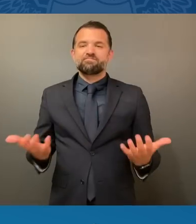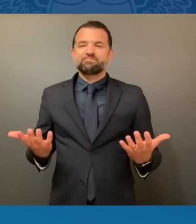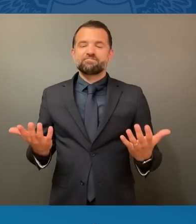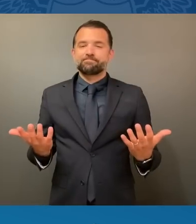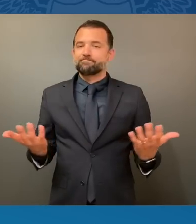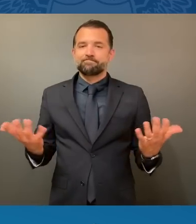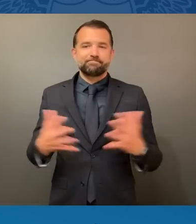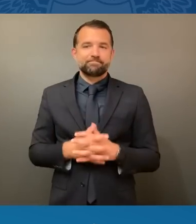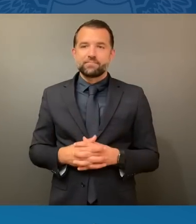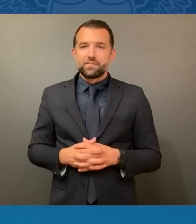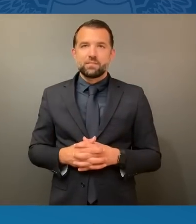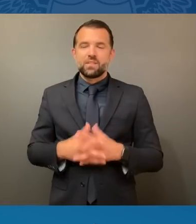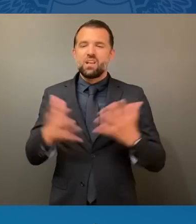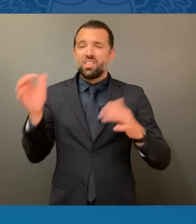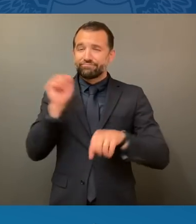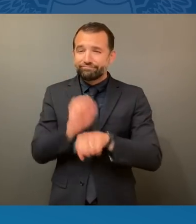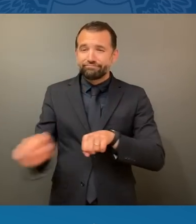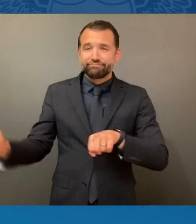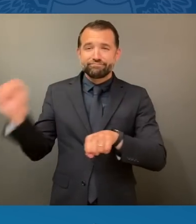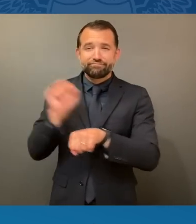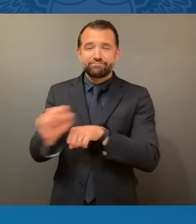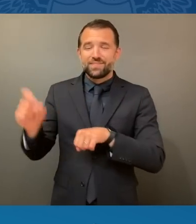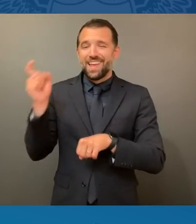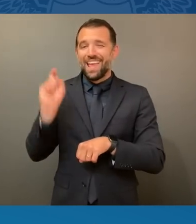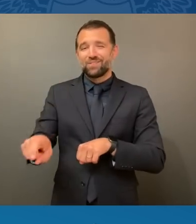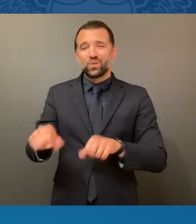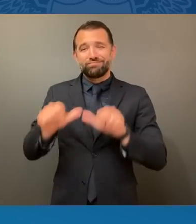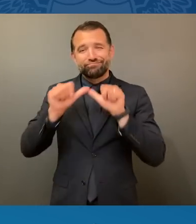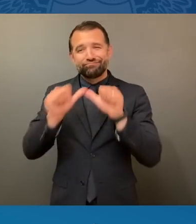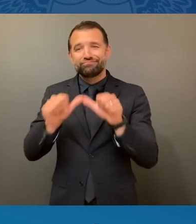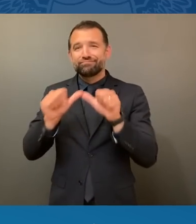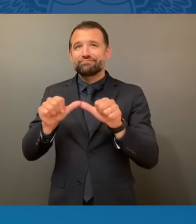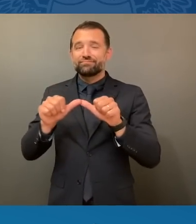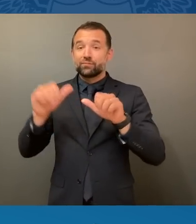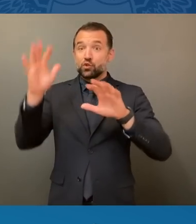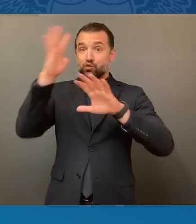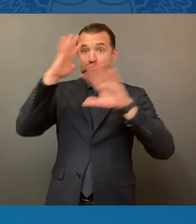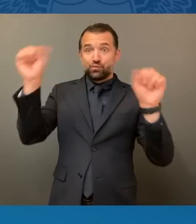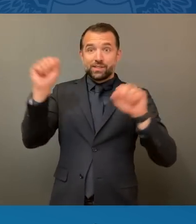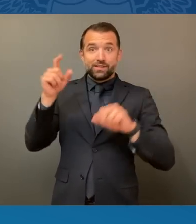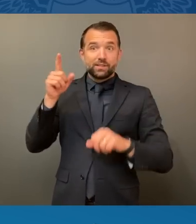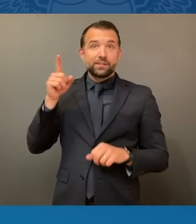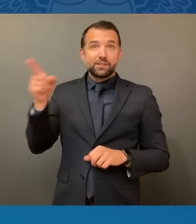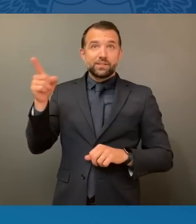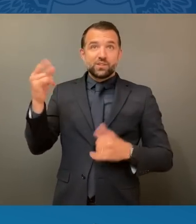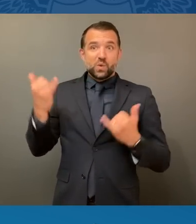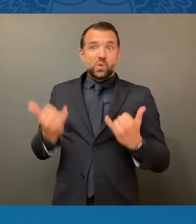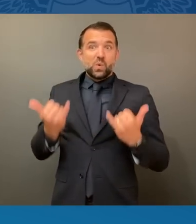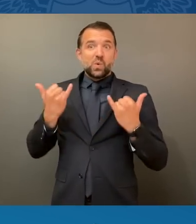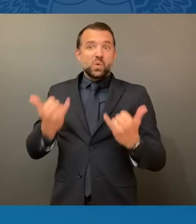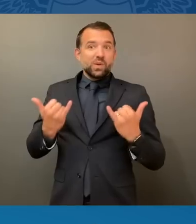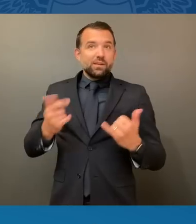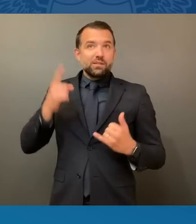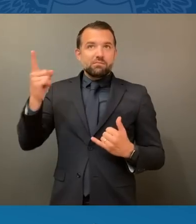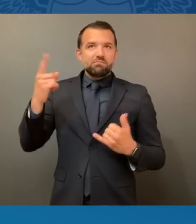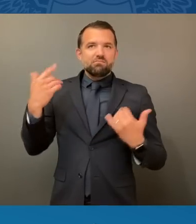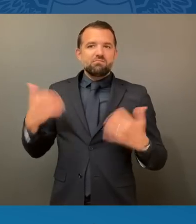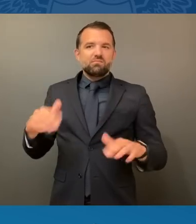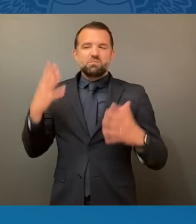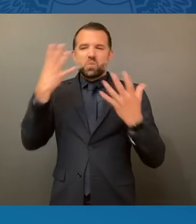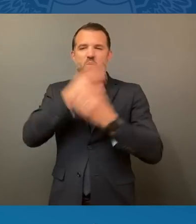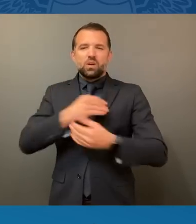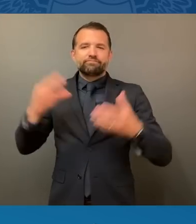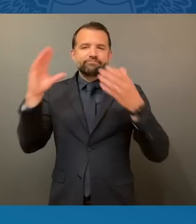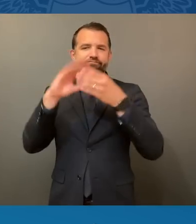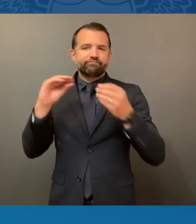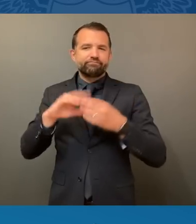to do. And the president spoke so eloquently earlier today about this. Our administration